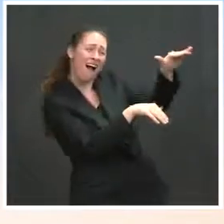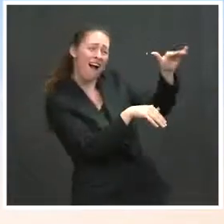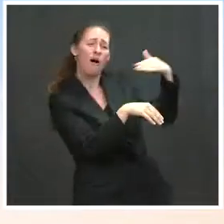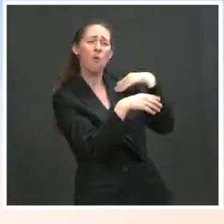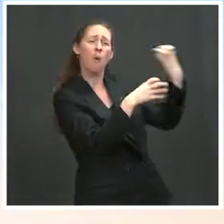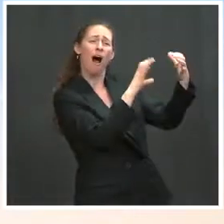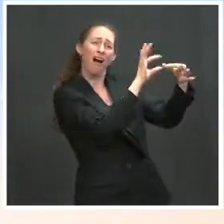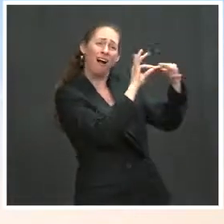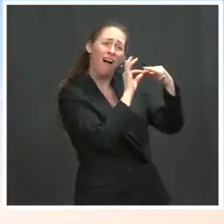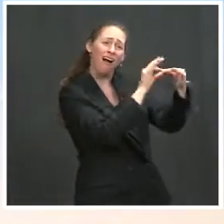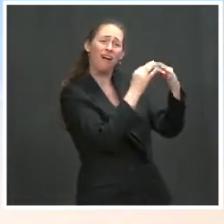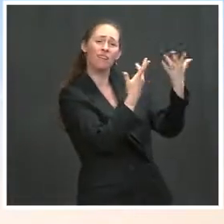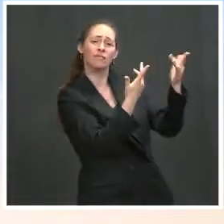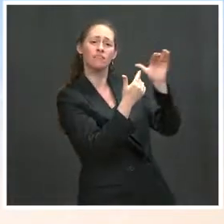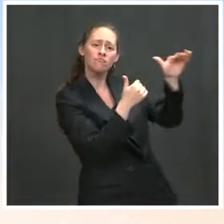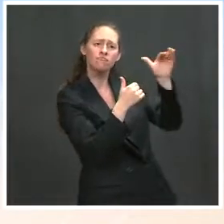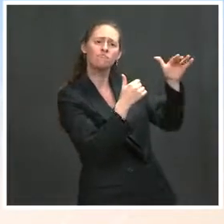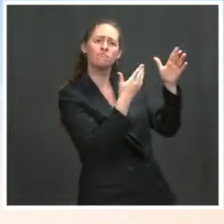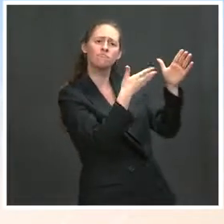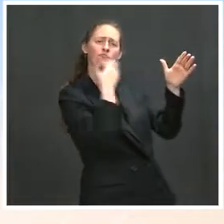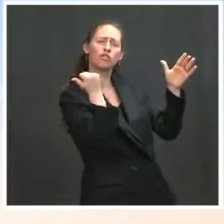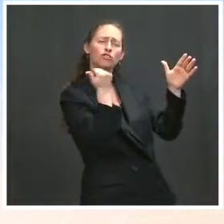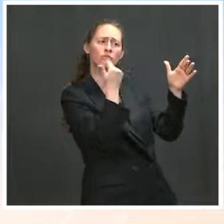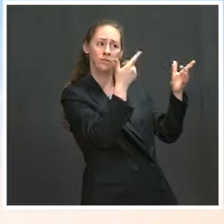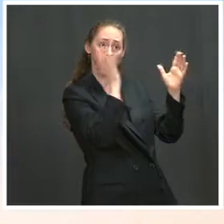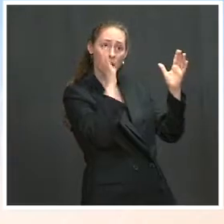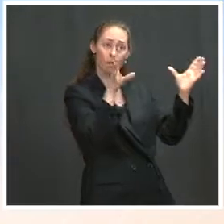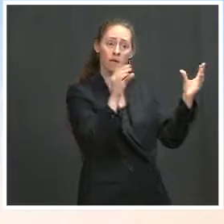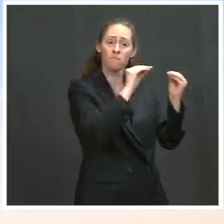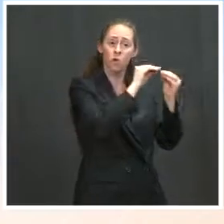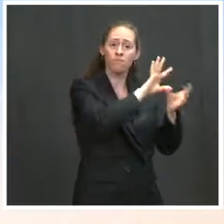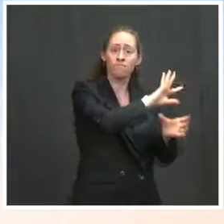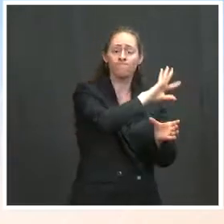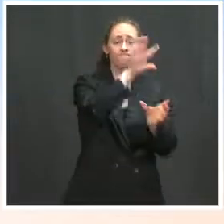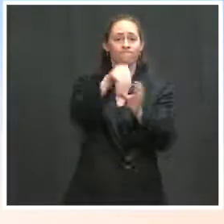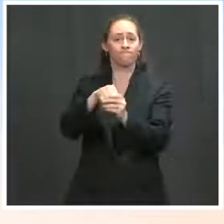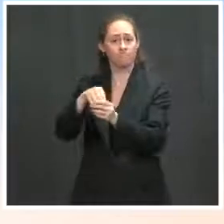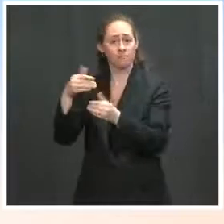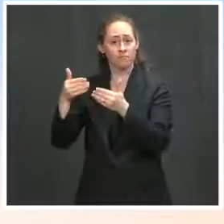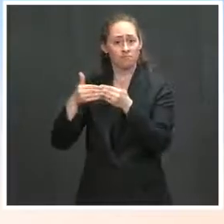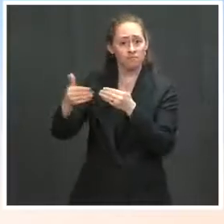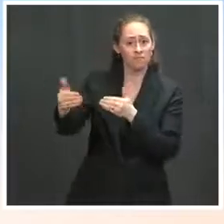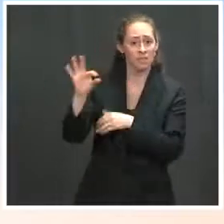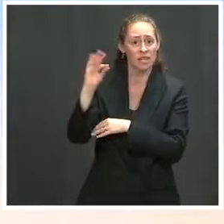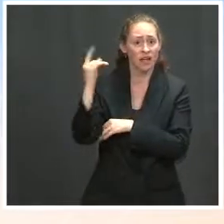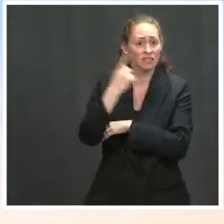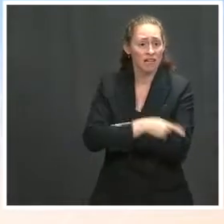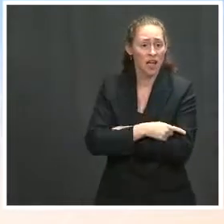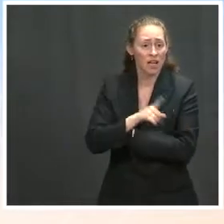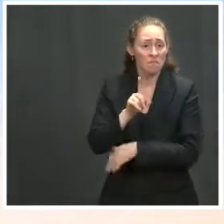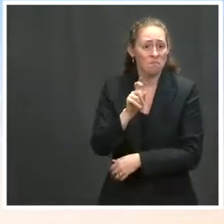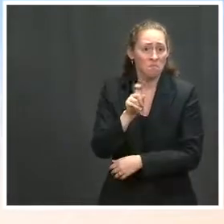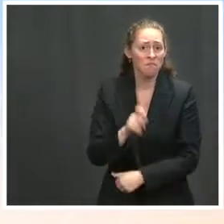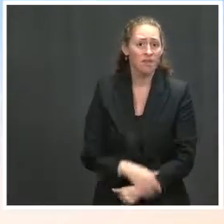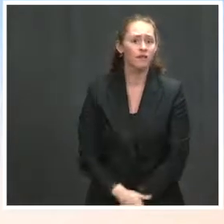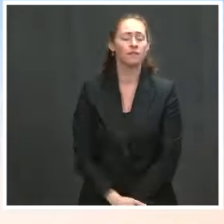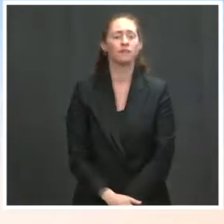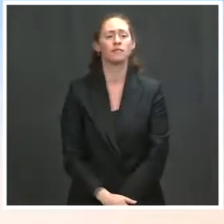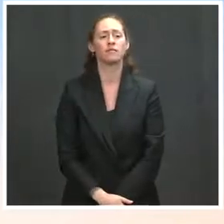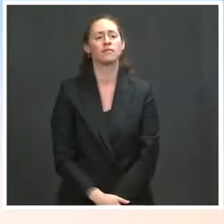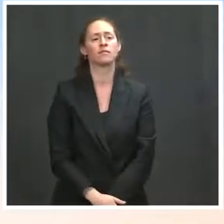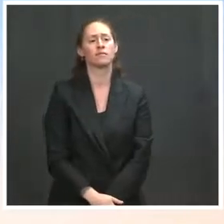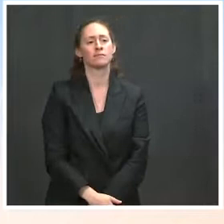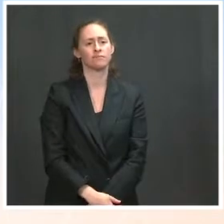up in these 90 days, or is it okay? Well, we've been working, speaking closely with WHO, right? They're the ones they're the